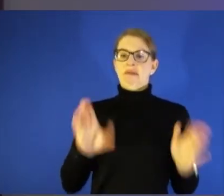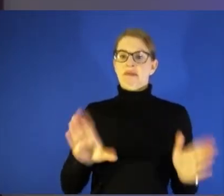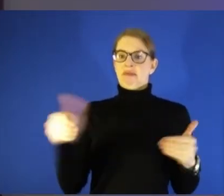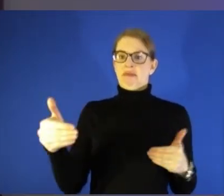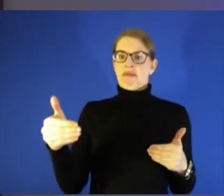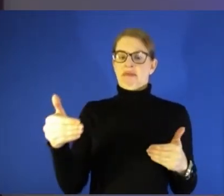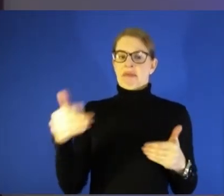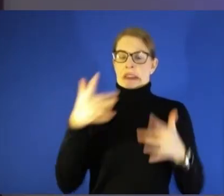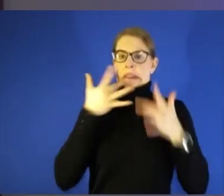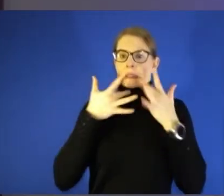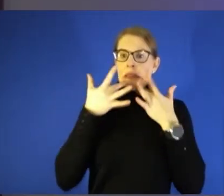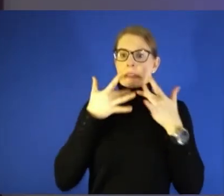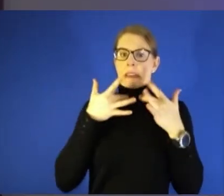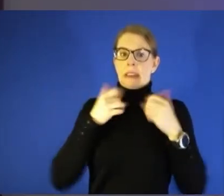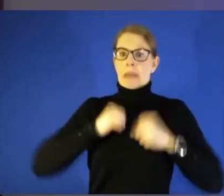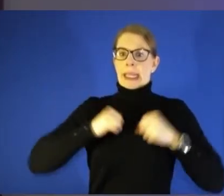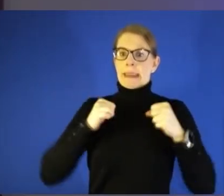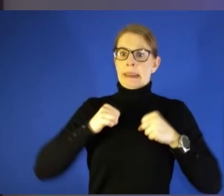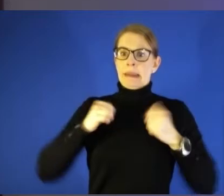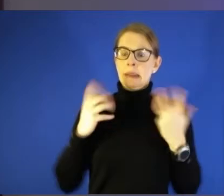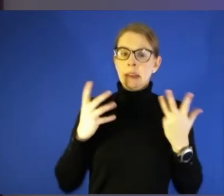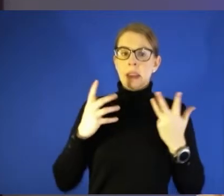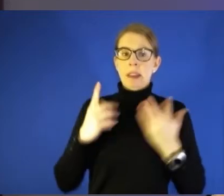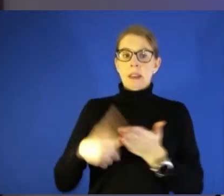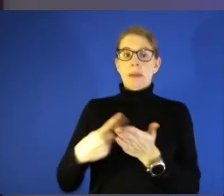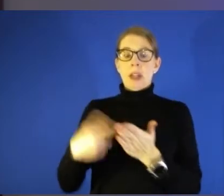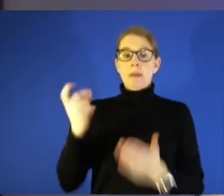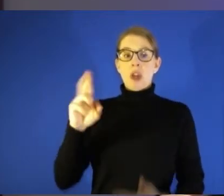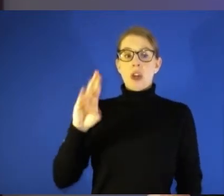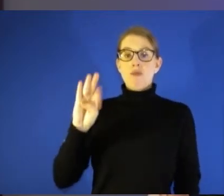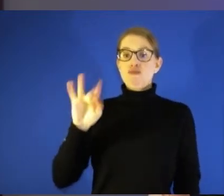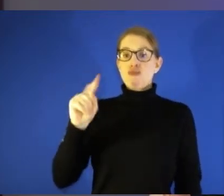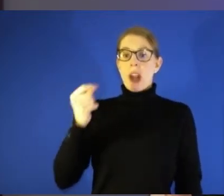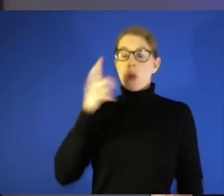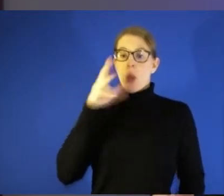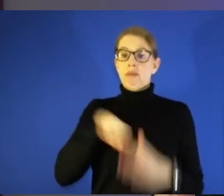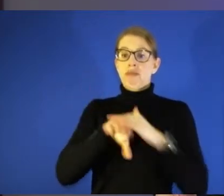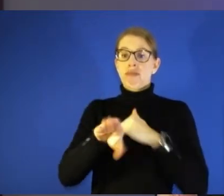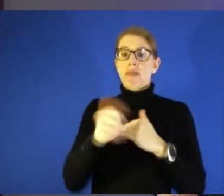people. And sometimes Dr. Wright will walk in the morning and there's several